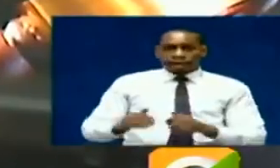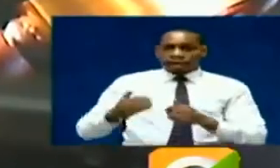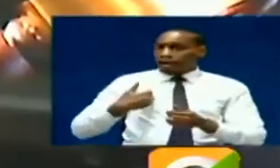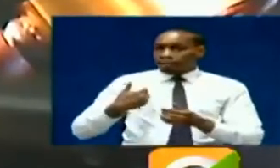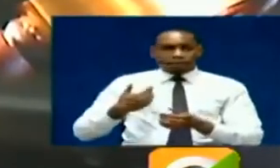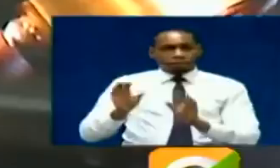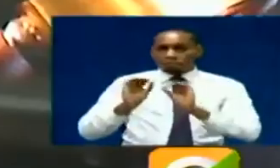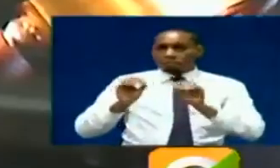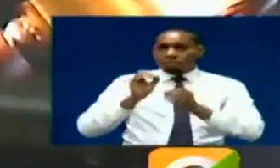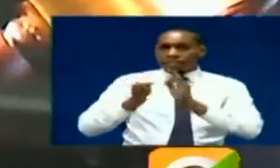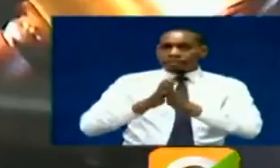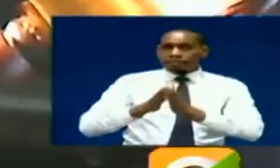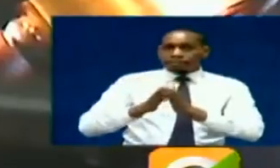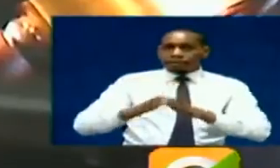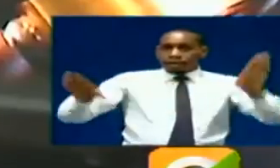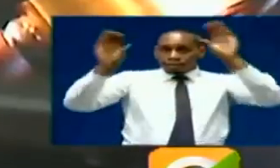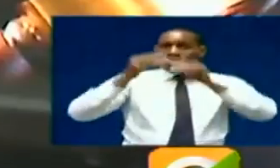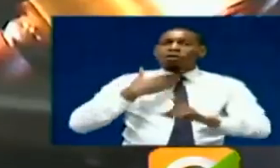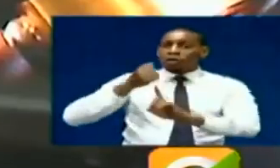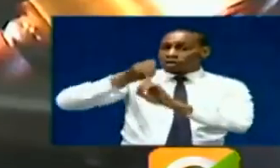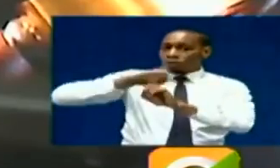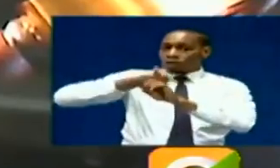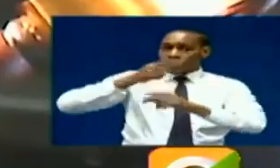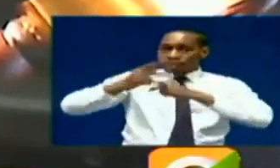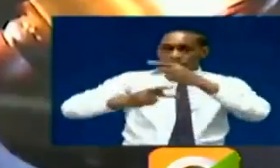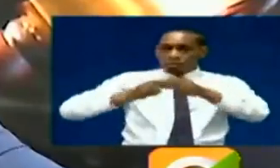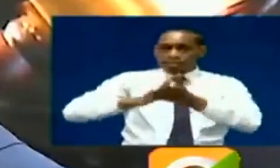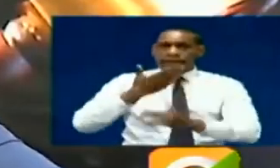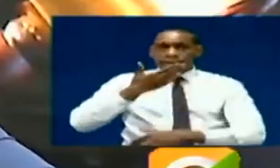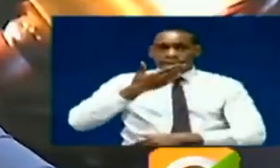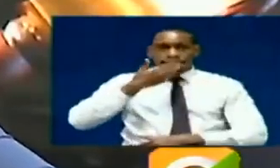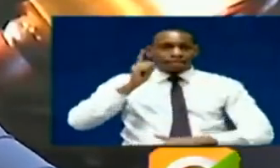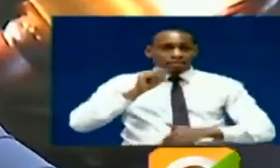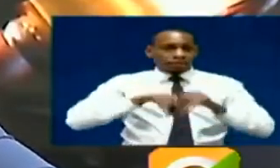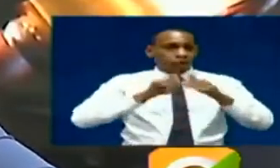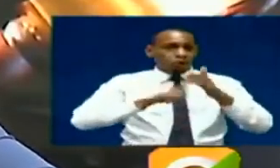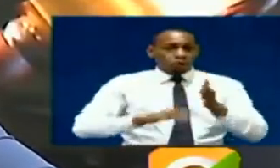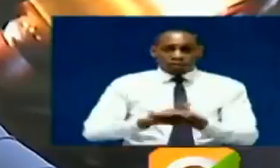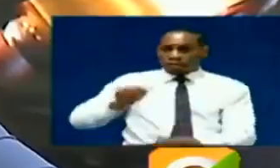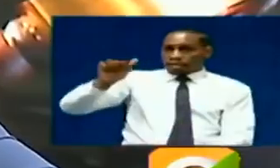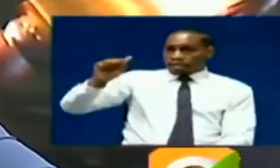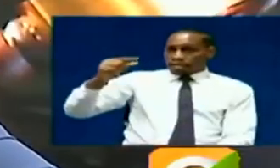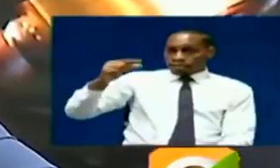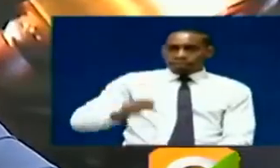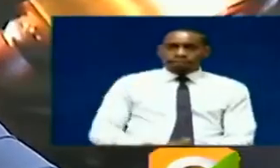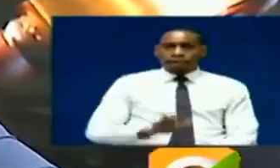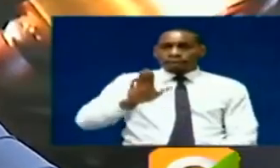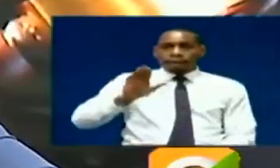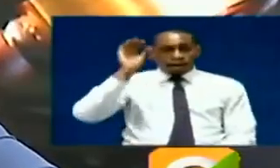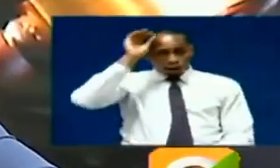that if the executive wanted to push this process through, they would go through the Attorney General. So what's your